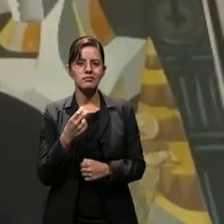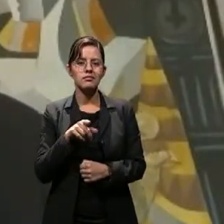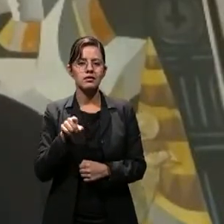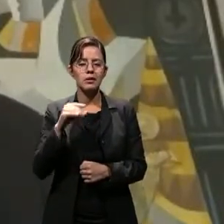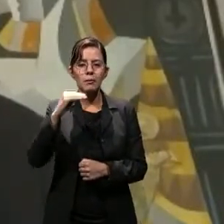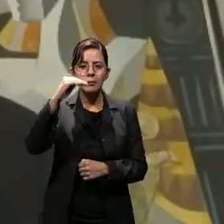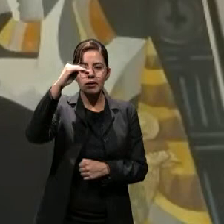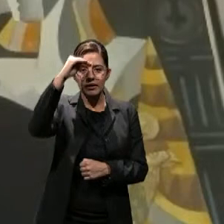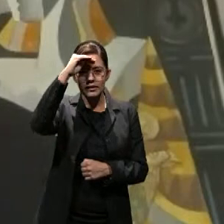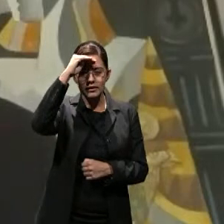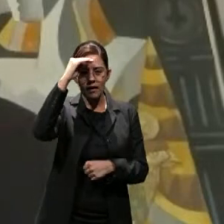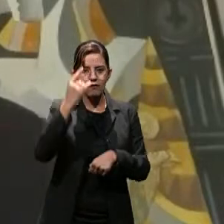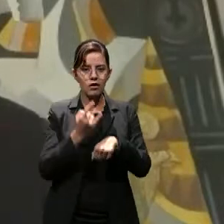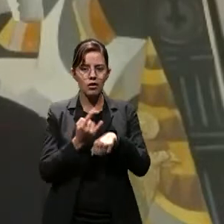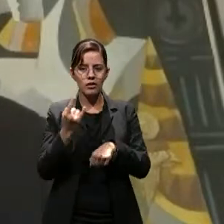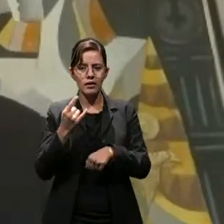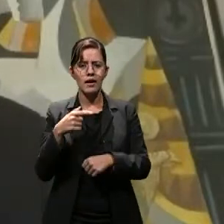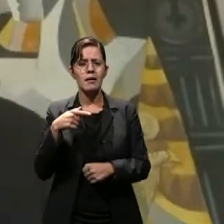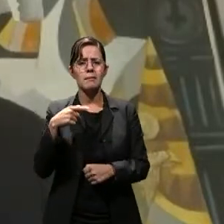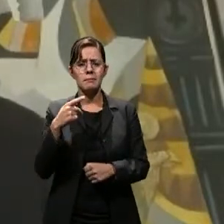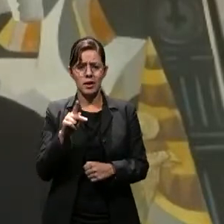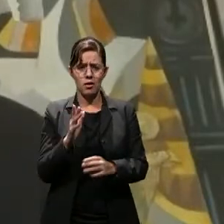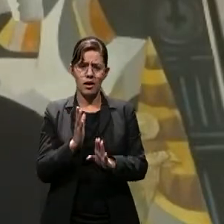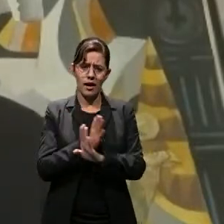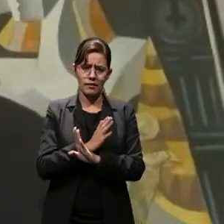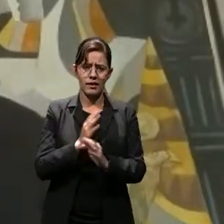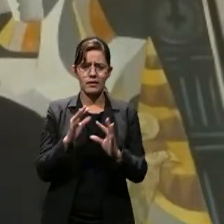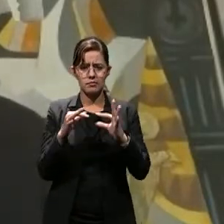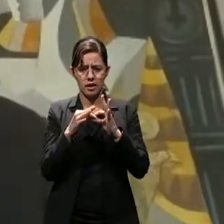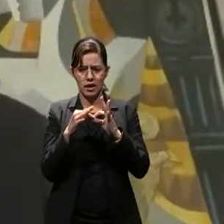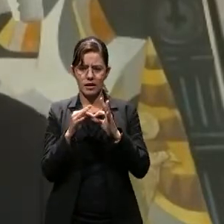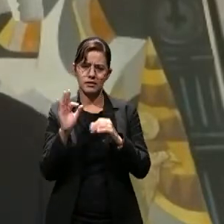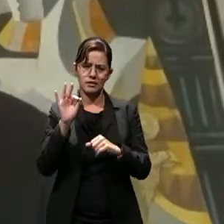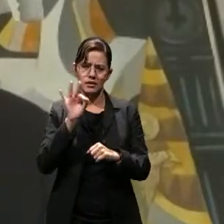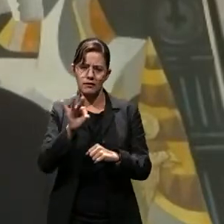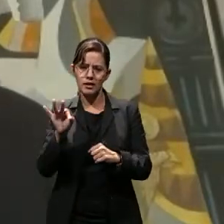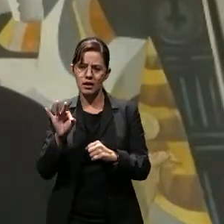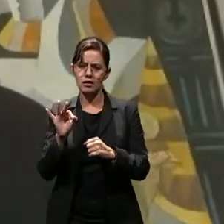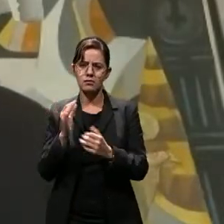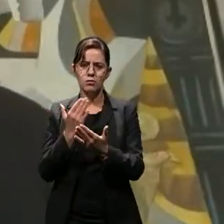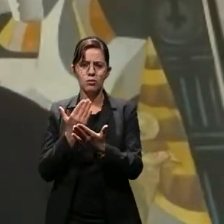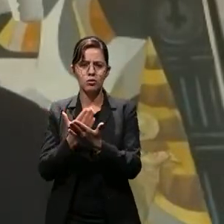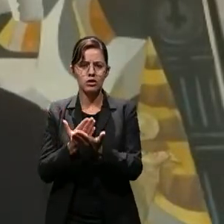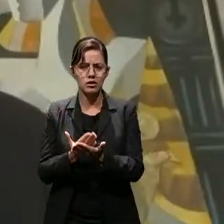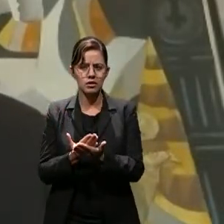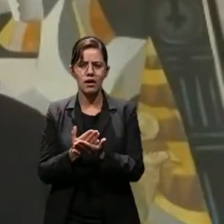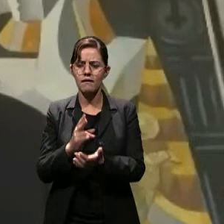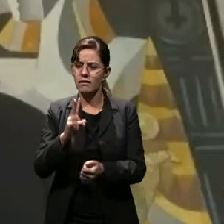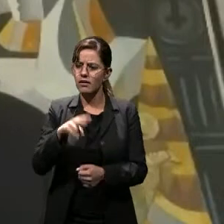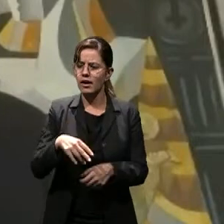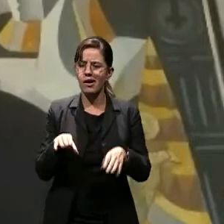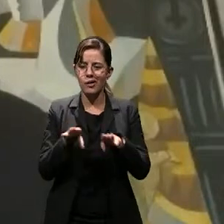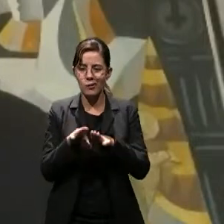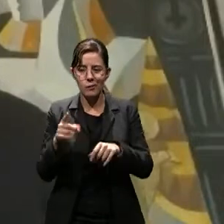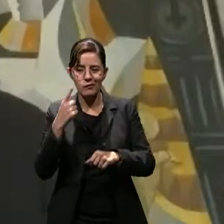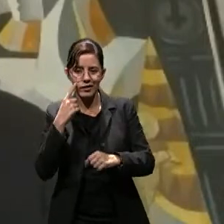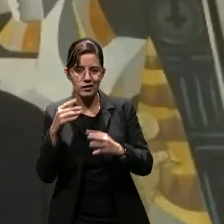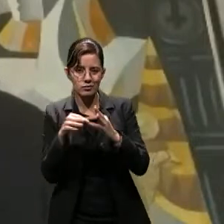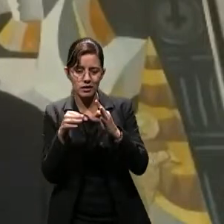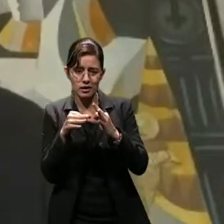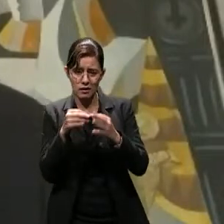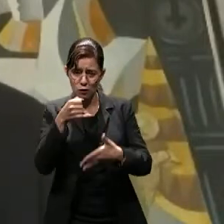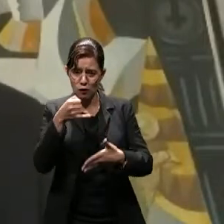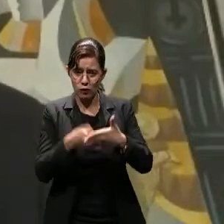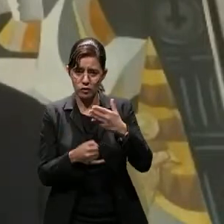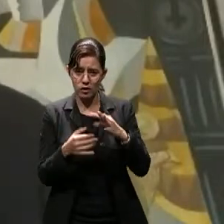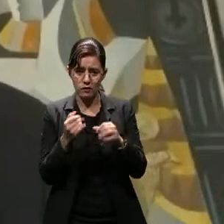explain a lot. What does it mean? How are they going to do it? Which are the elements that they have